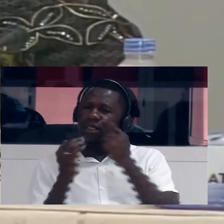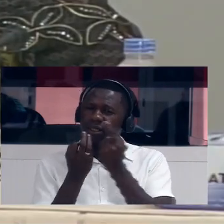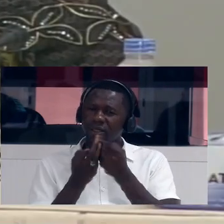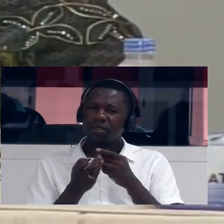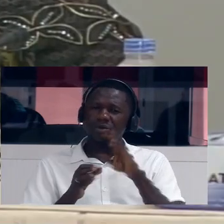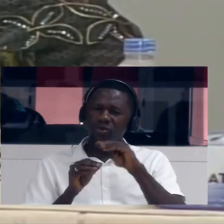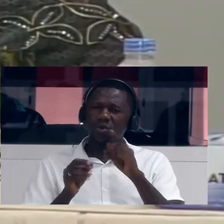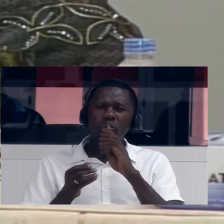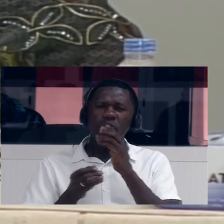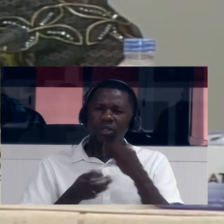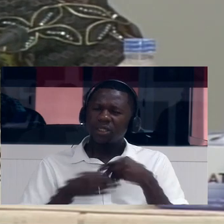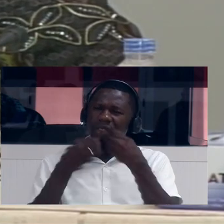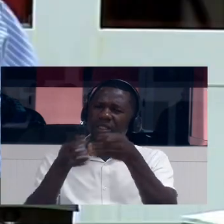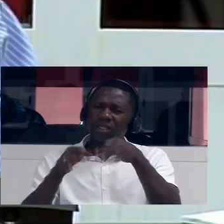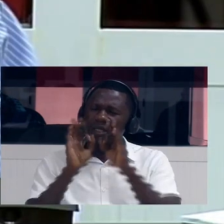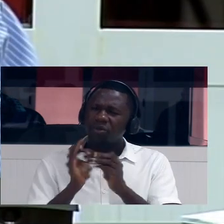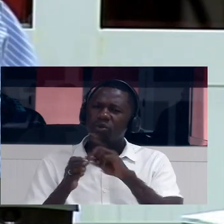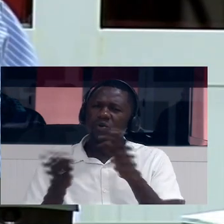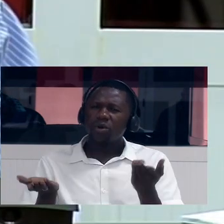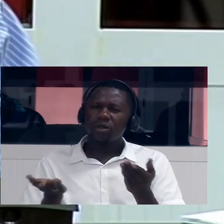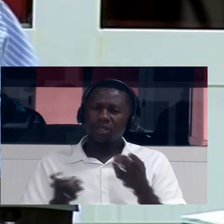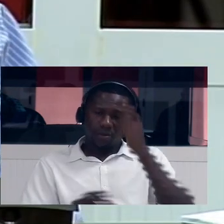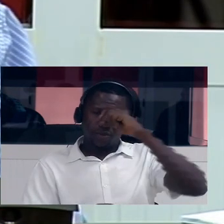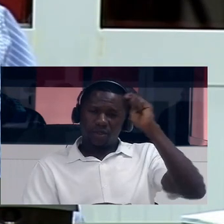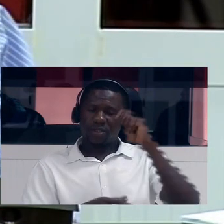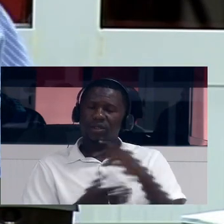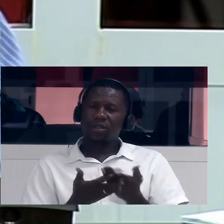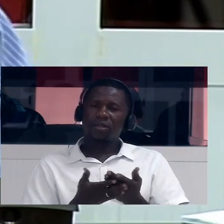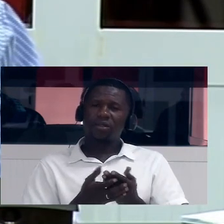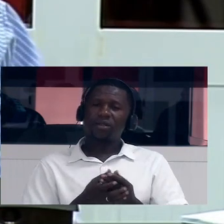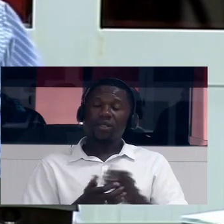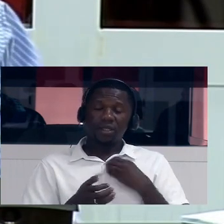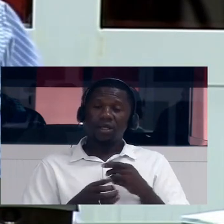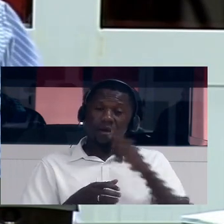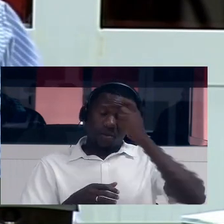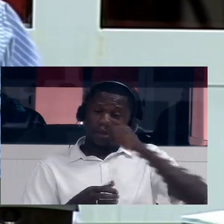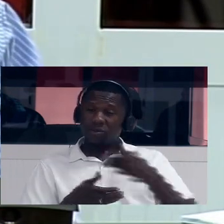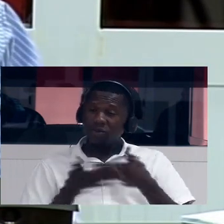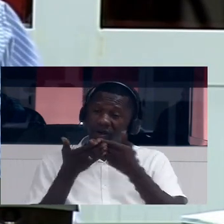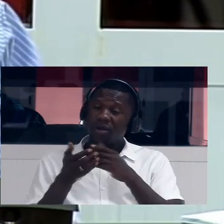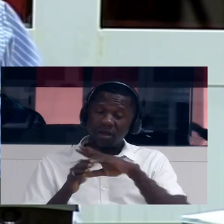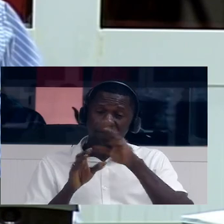State House. I said, and the police is providing this thing and you're paying him? And what have you done about this?